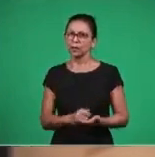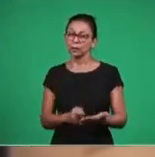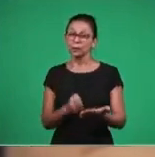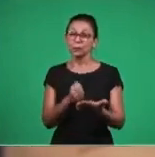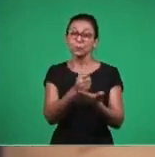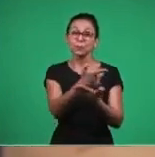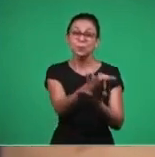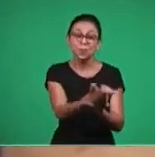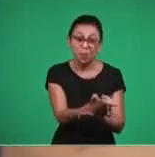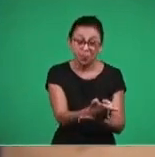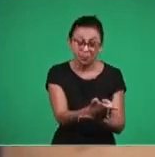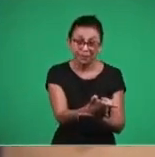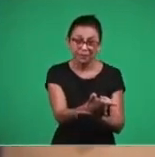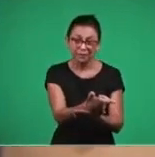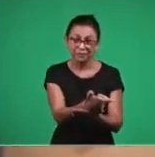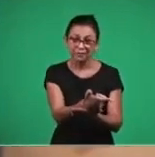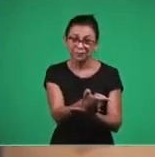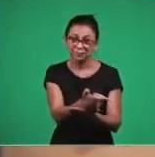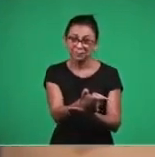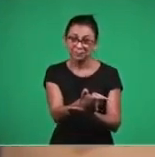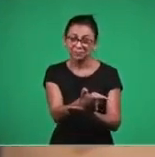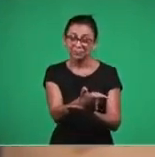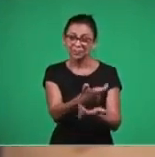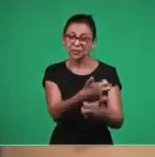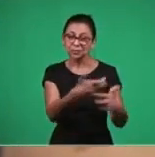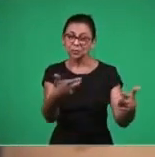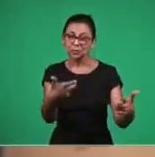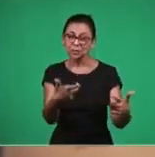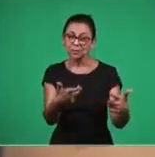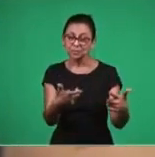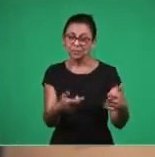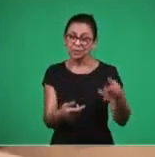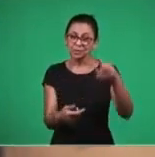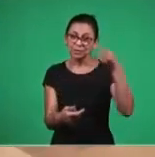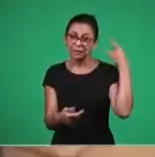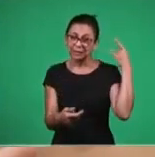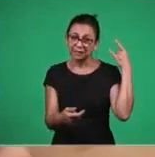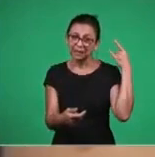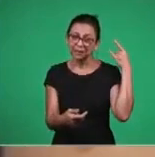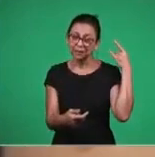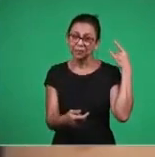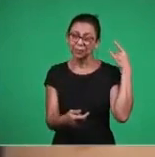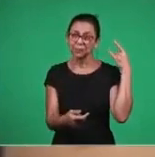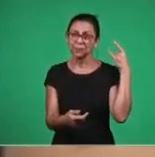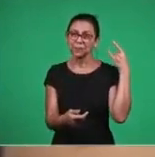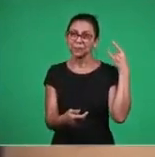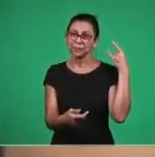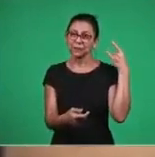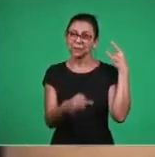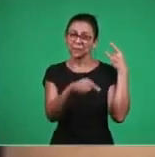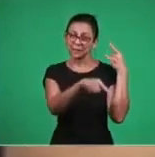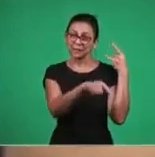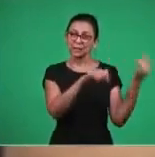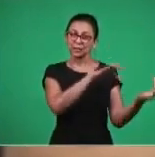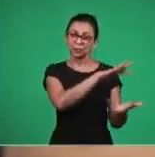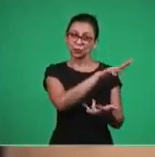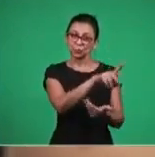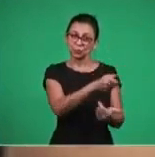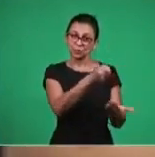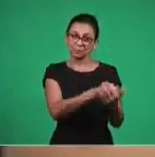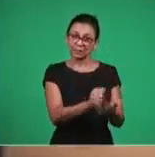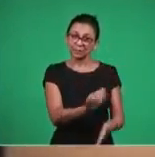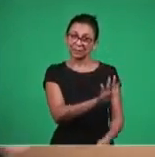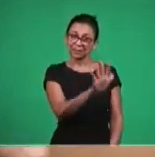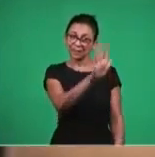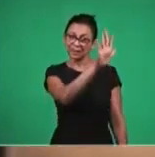pays a price. He himself purchased it, but he will pay his own right. But the field that he pays for in the world